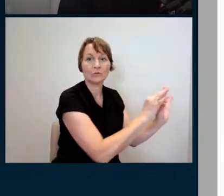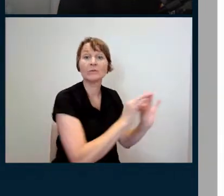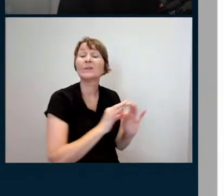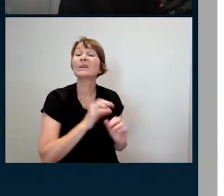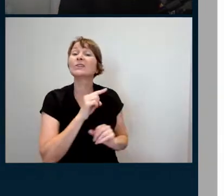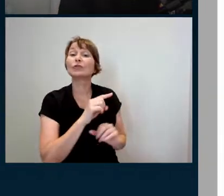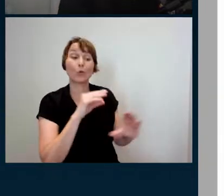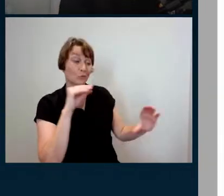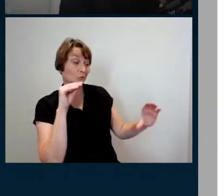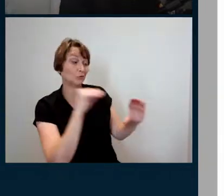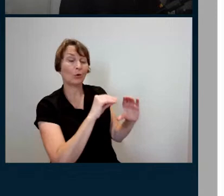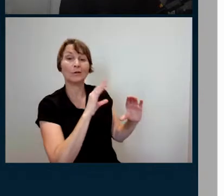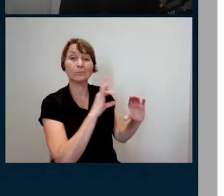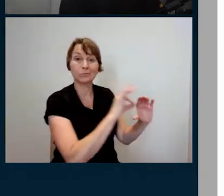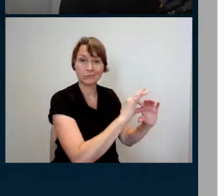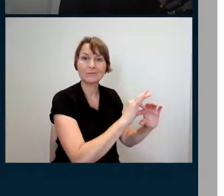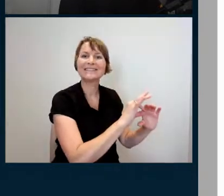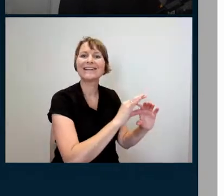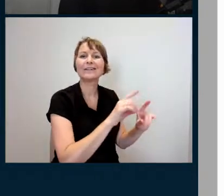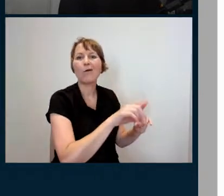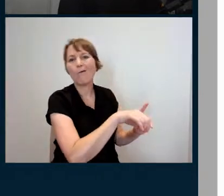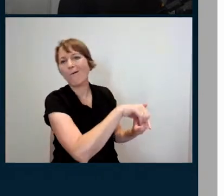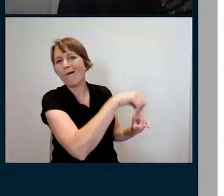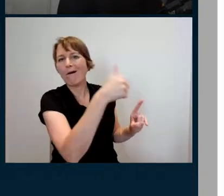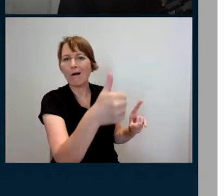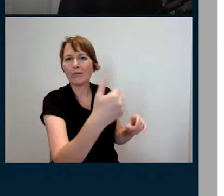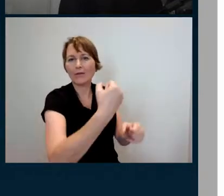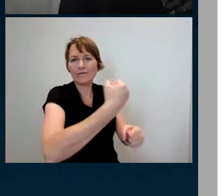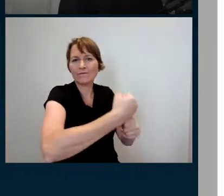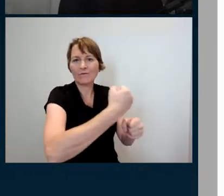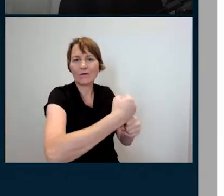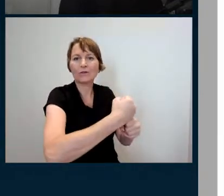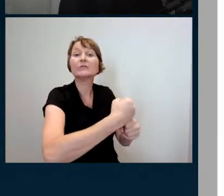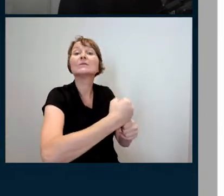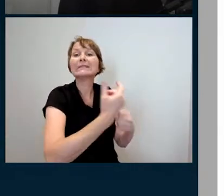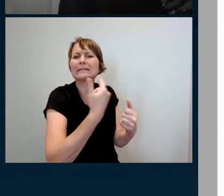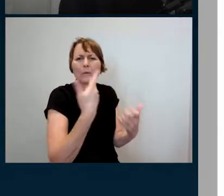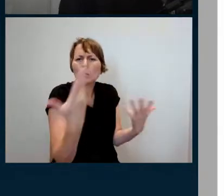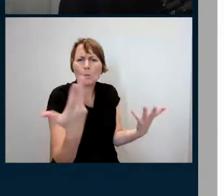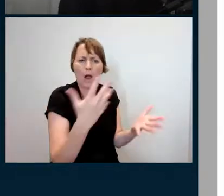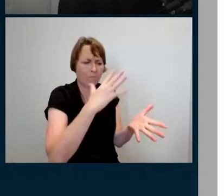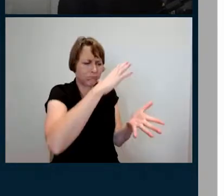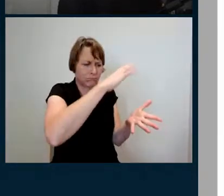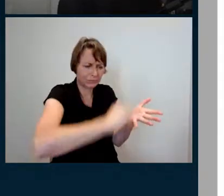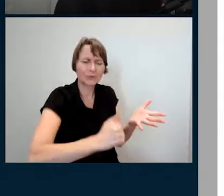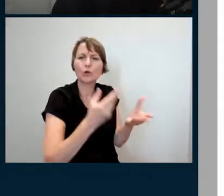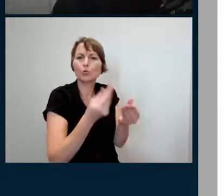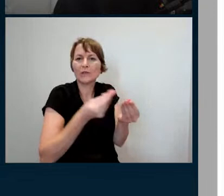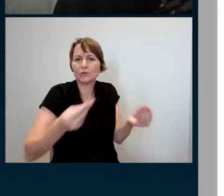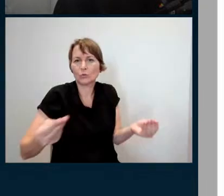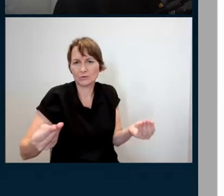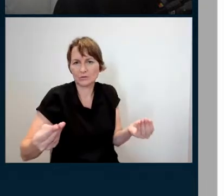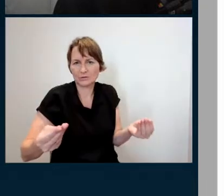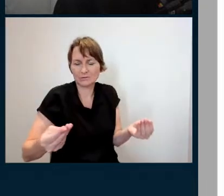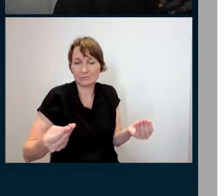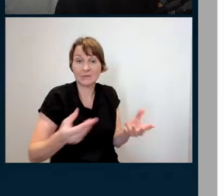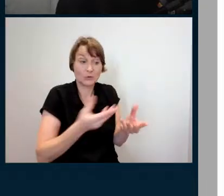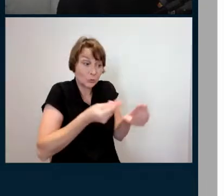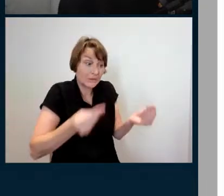function called remove first resources. And this function starts to remove